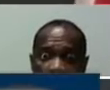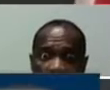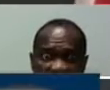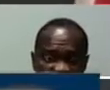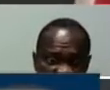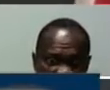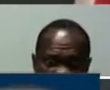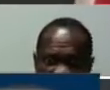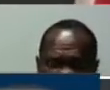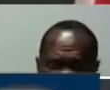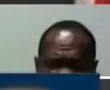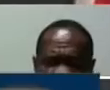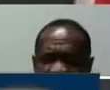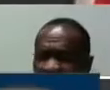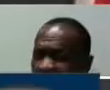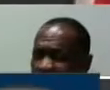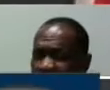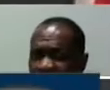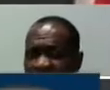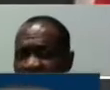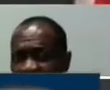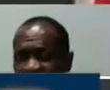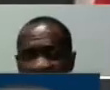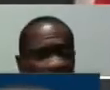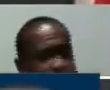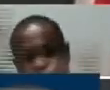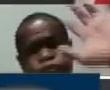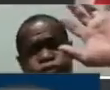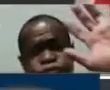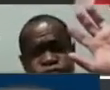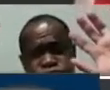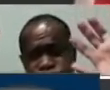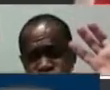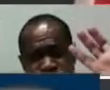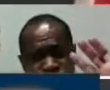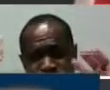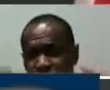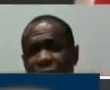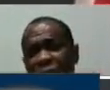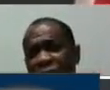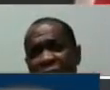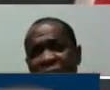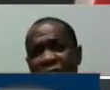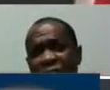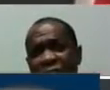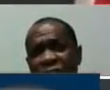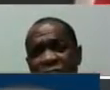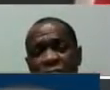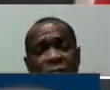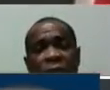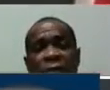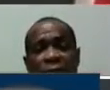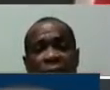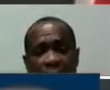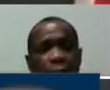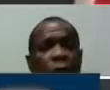would be almost as unpleasant as the circumstances of the growth of that infection